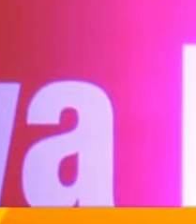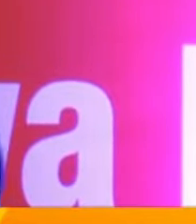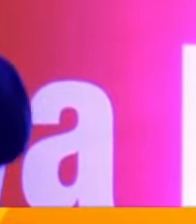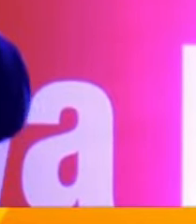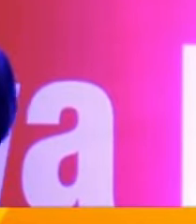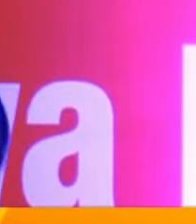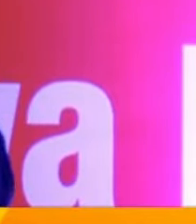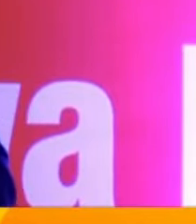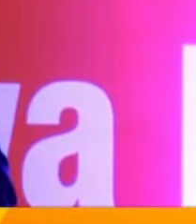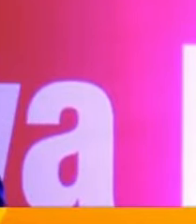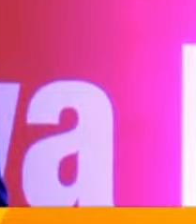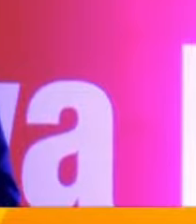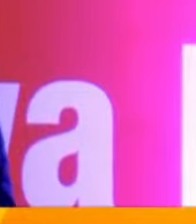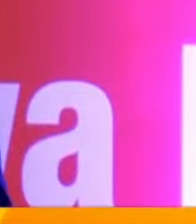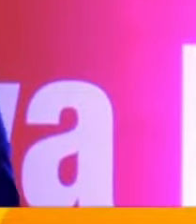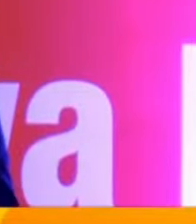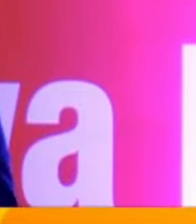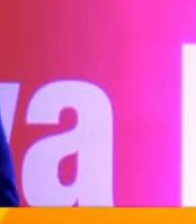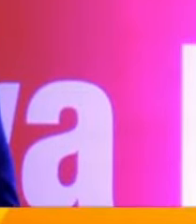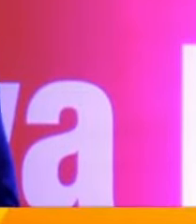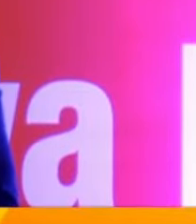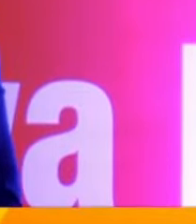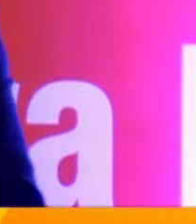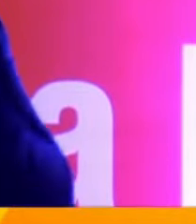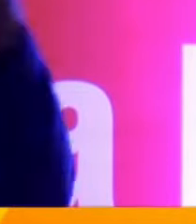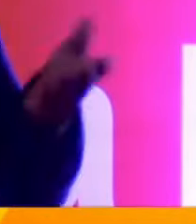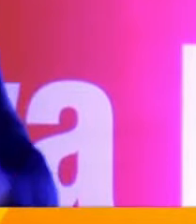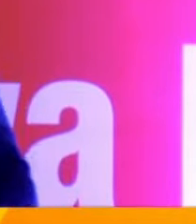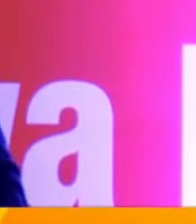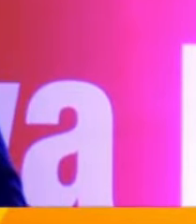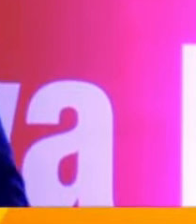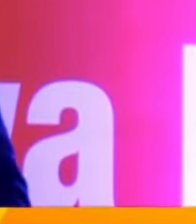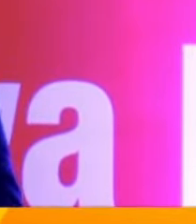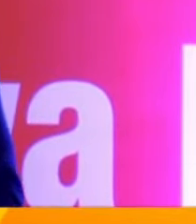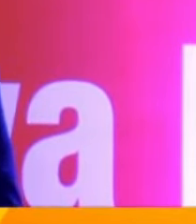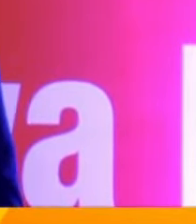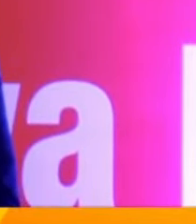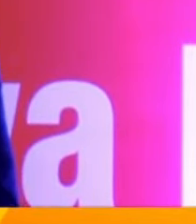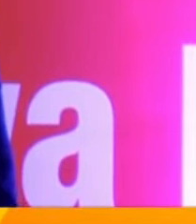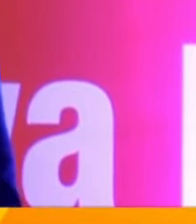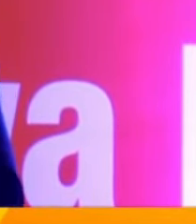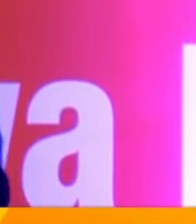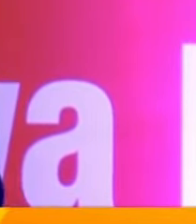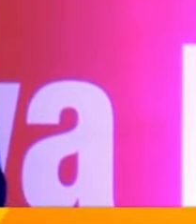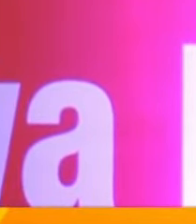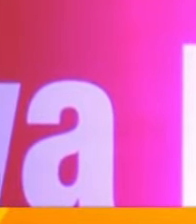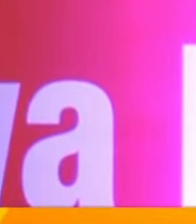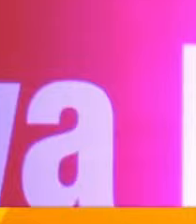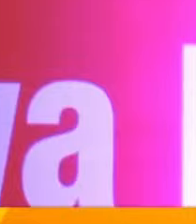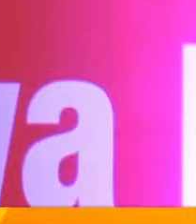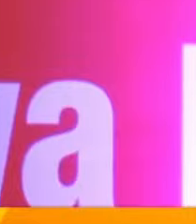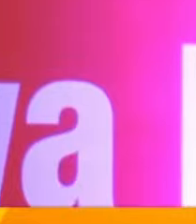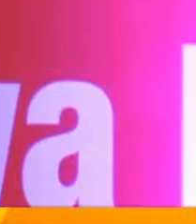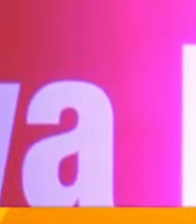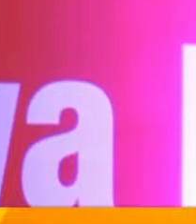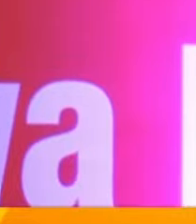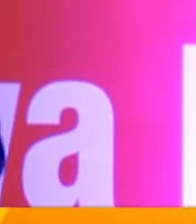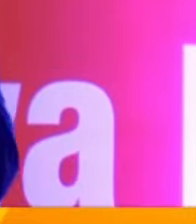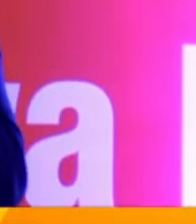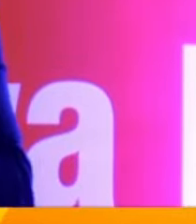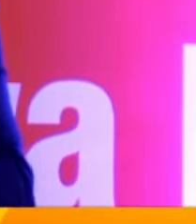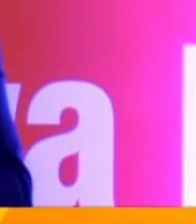governors, please give us the opportunity, give us jobs, employ us. Persons with